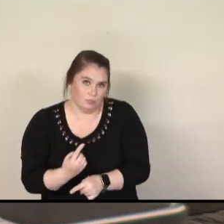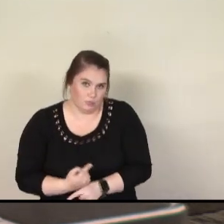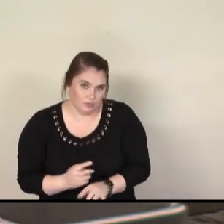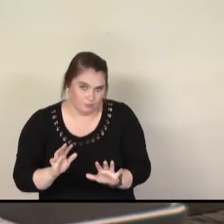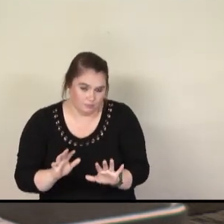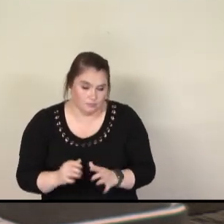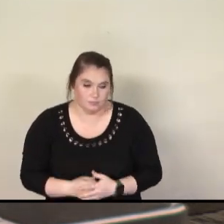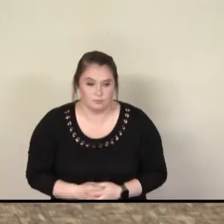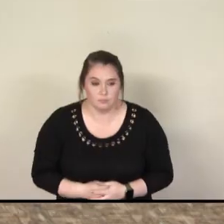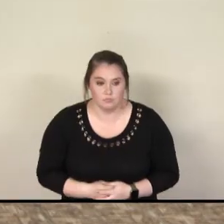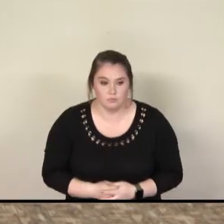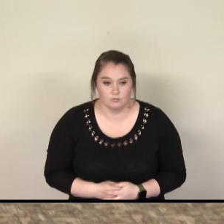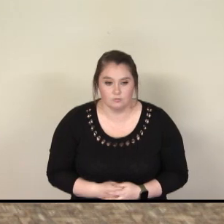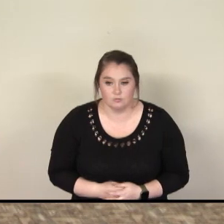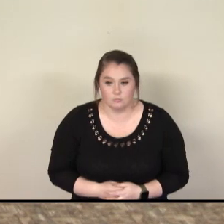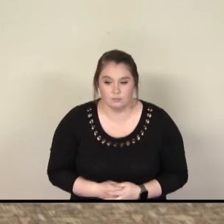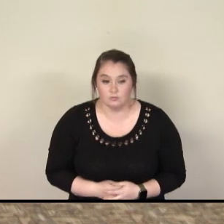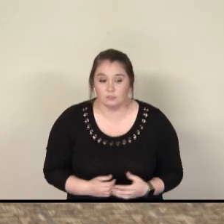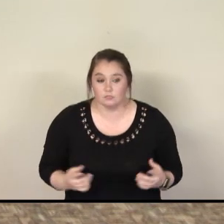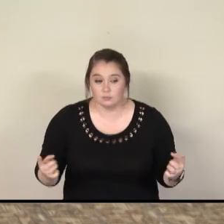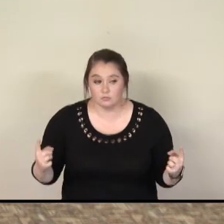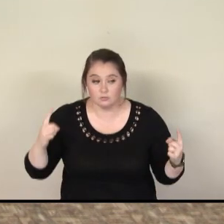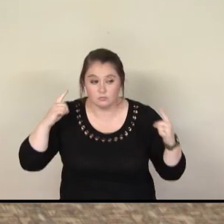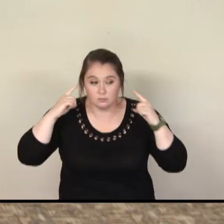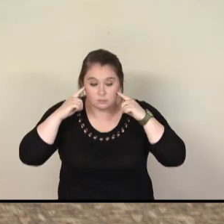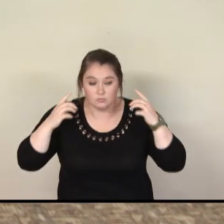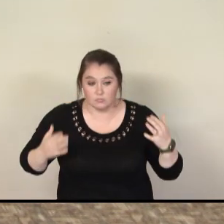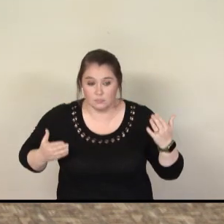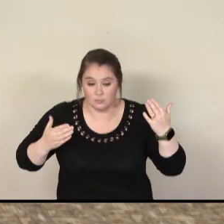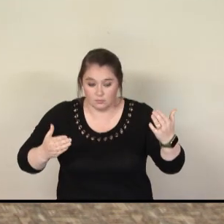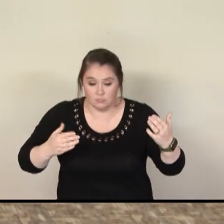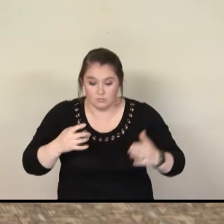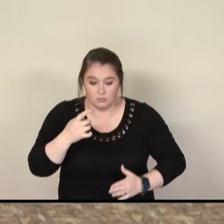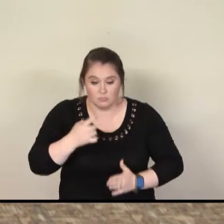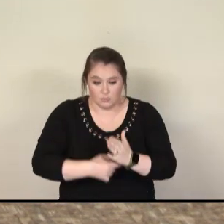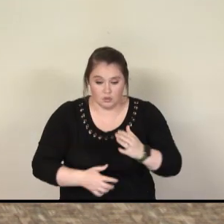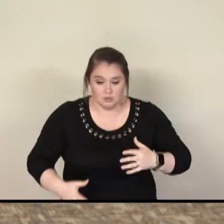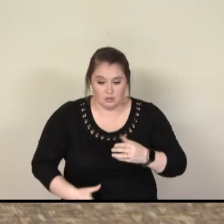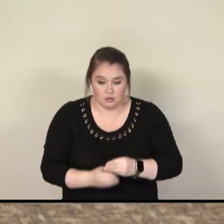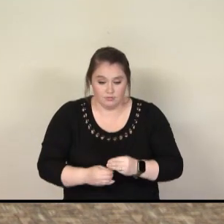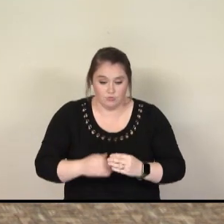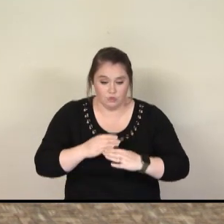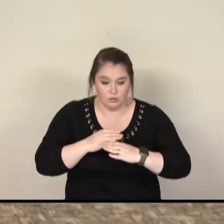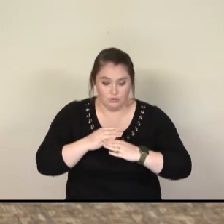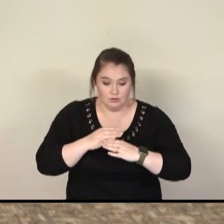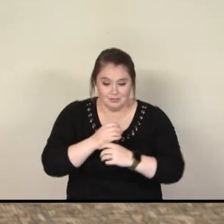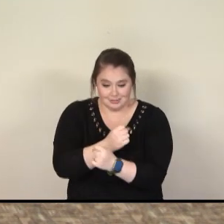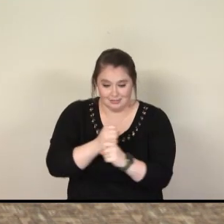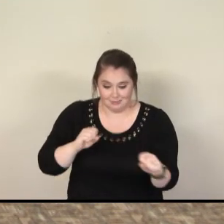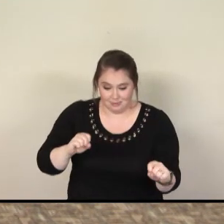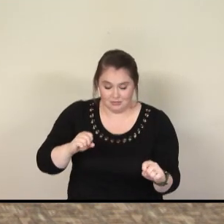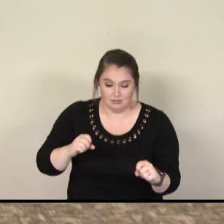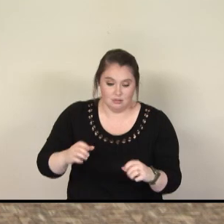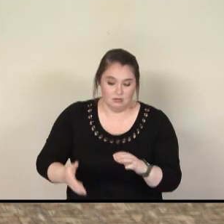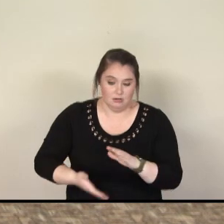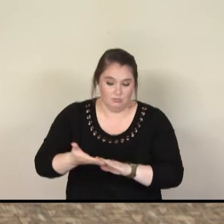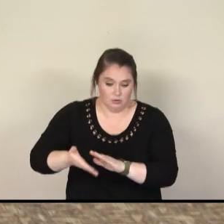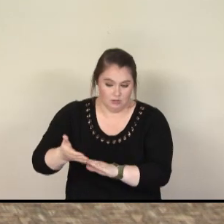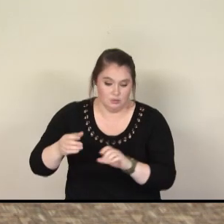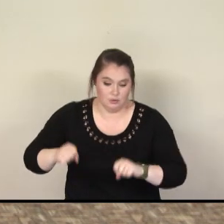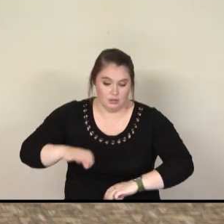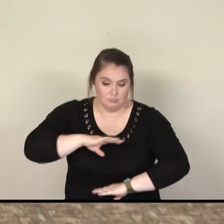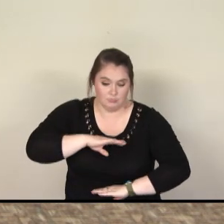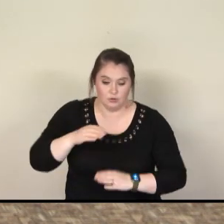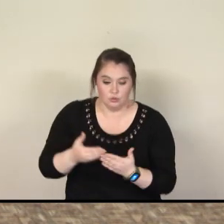Great. I will entertain a motion to approve change order number 2 for the costs associated with adding perimeter security upgrades to meet new TEA safety standards